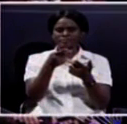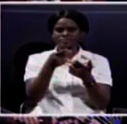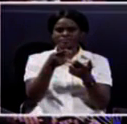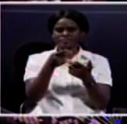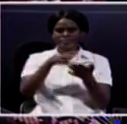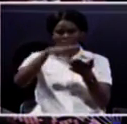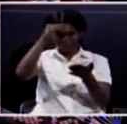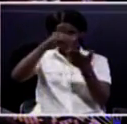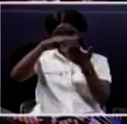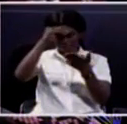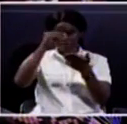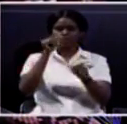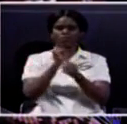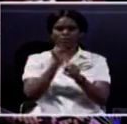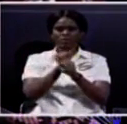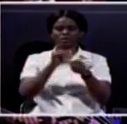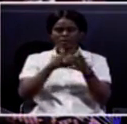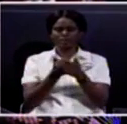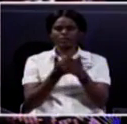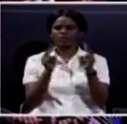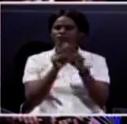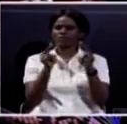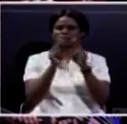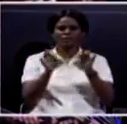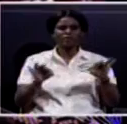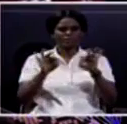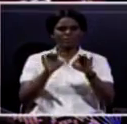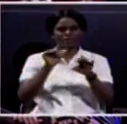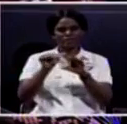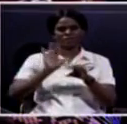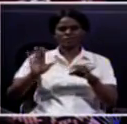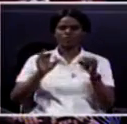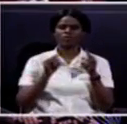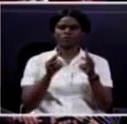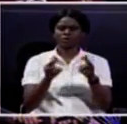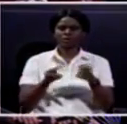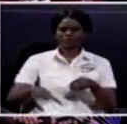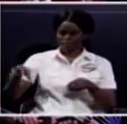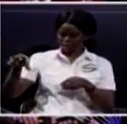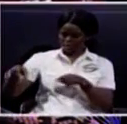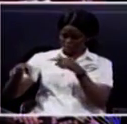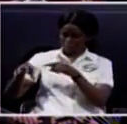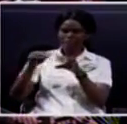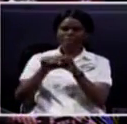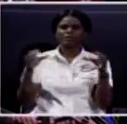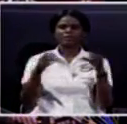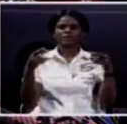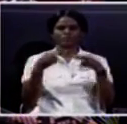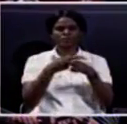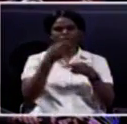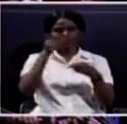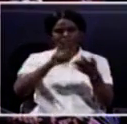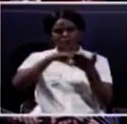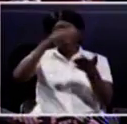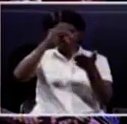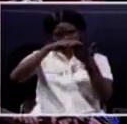learner performance as cardinal in its endeavors. A child in the classroom must learn,